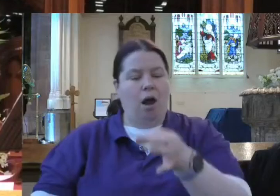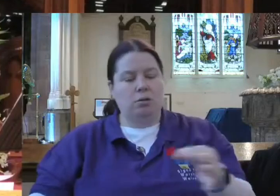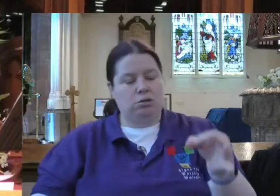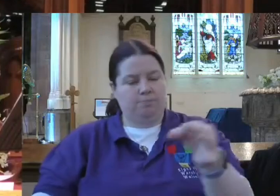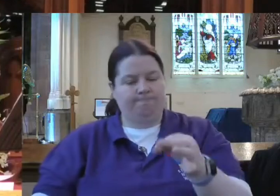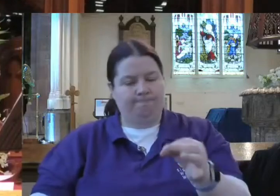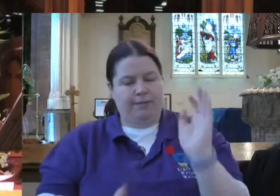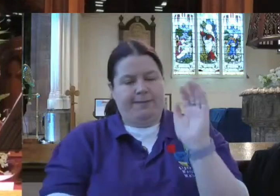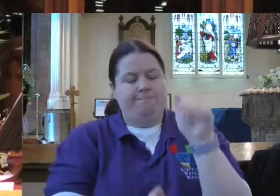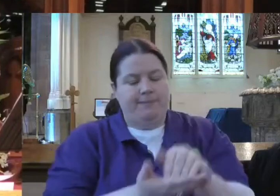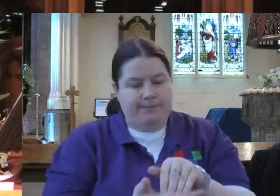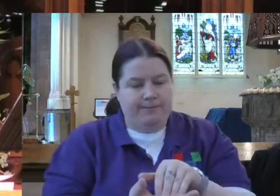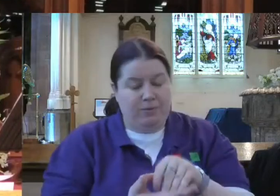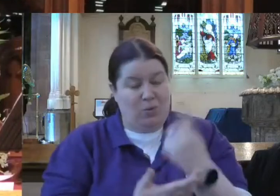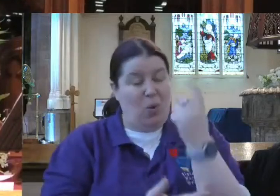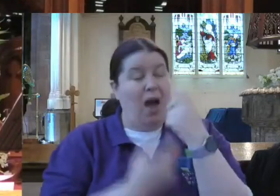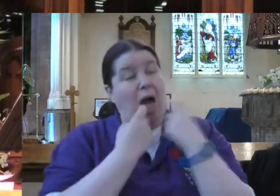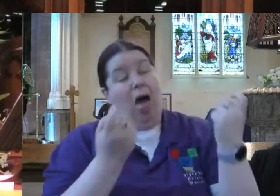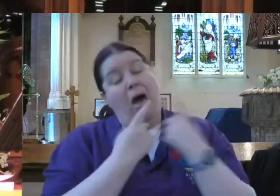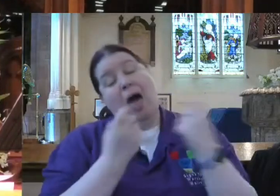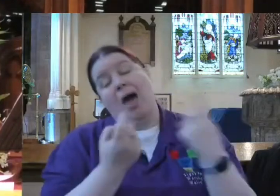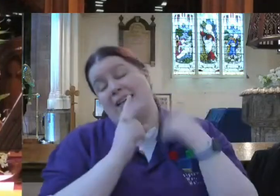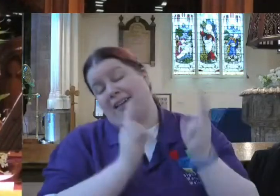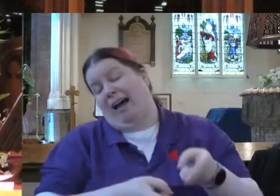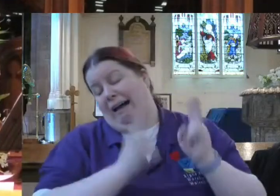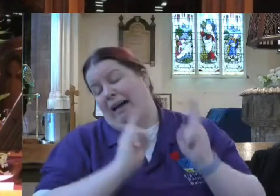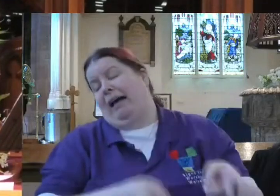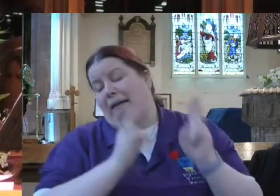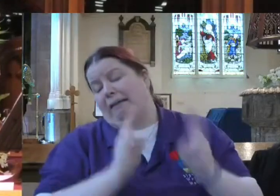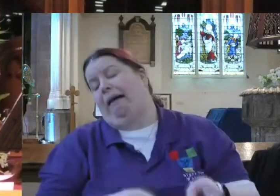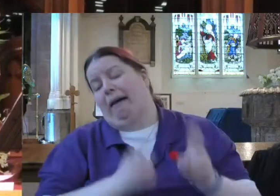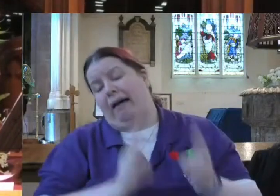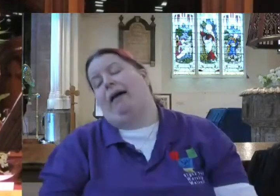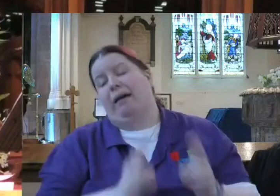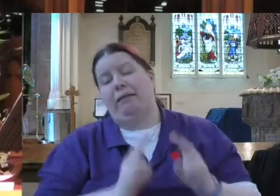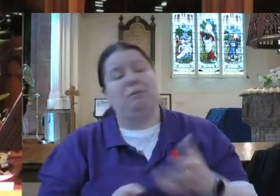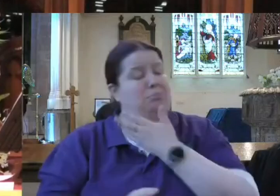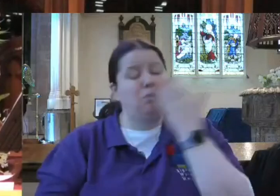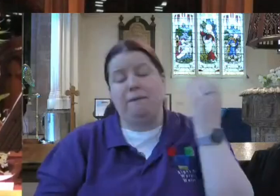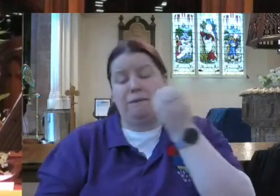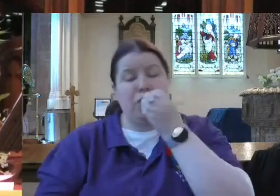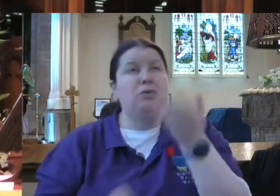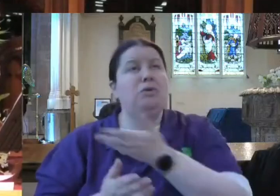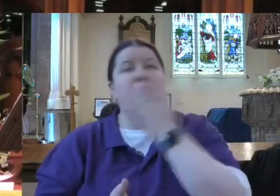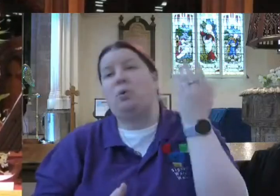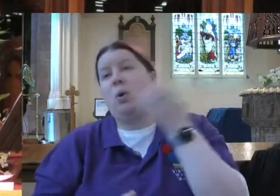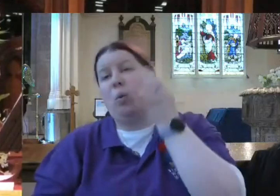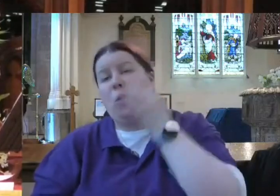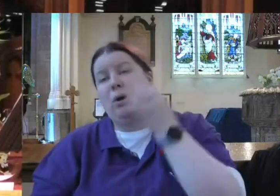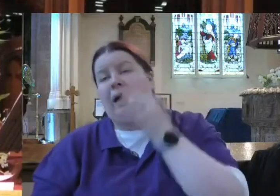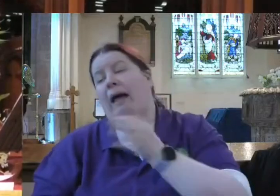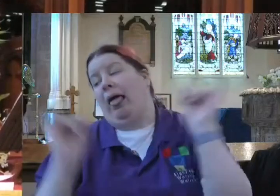they got to the island, one of them started screaming and yelling, "We're going to die! We're going to die! There's no food, there's no water, we're going to